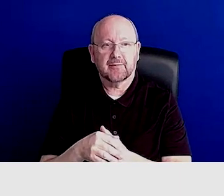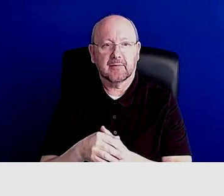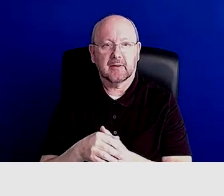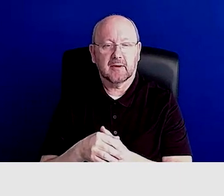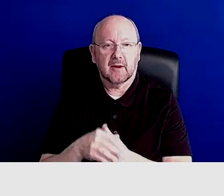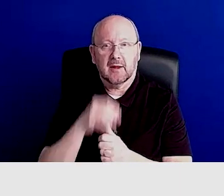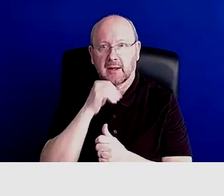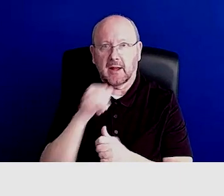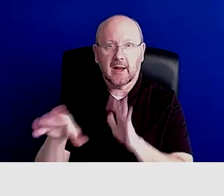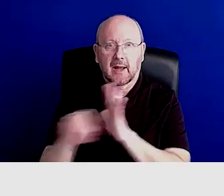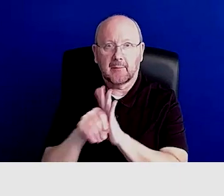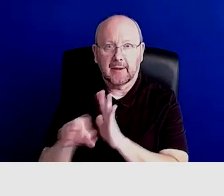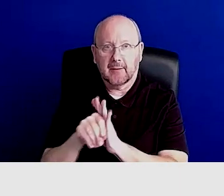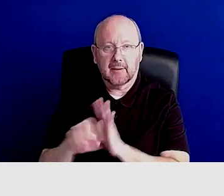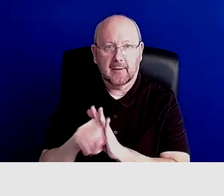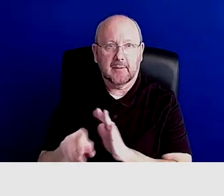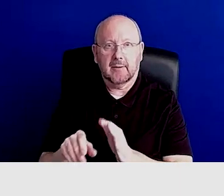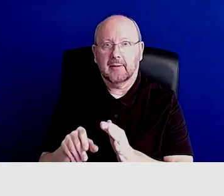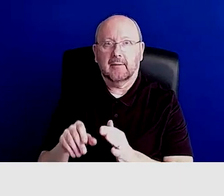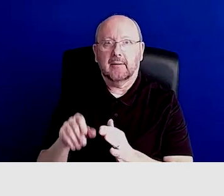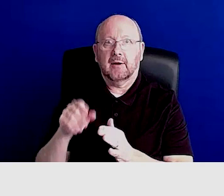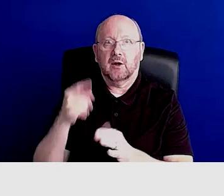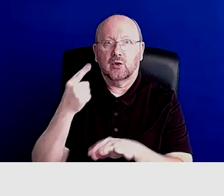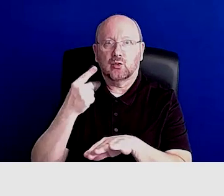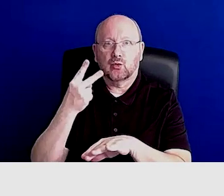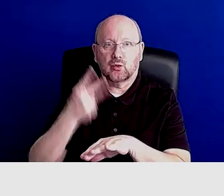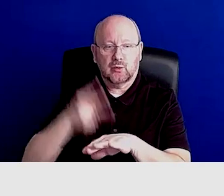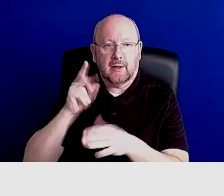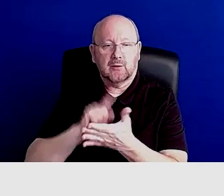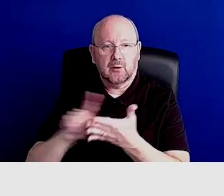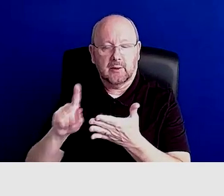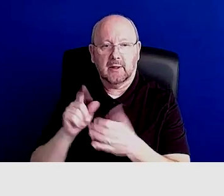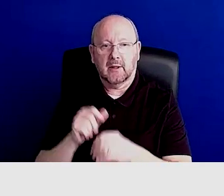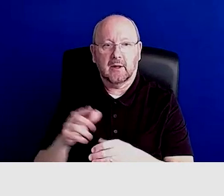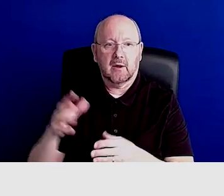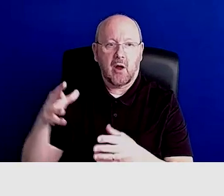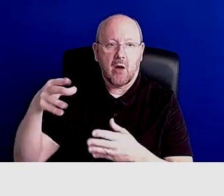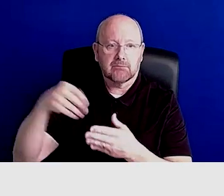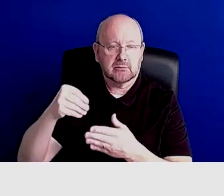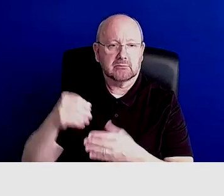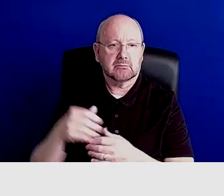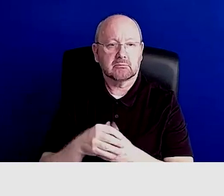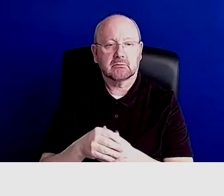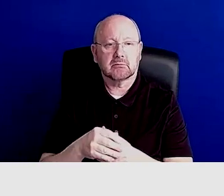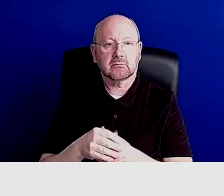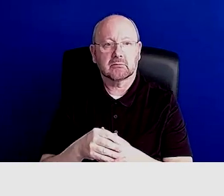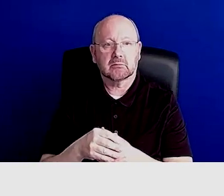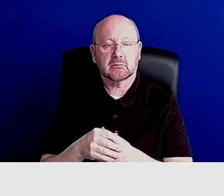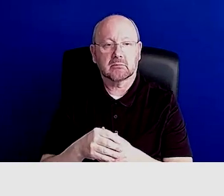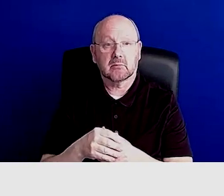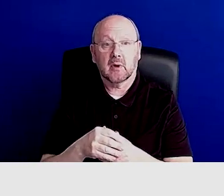it every week or every couple or twice a week, put them all together. And then what